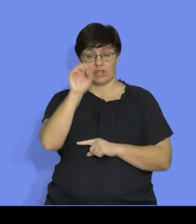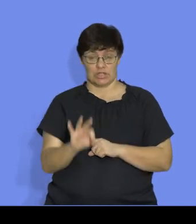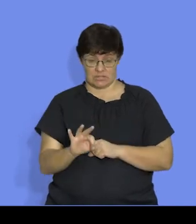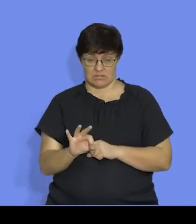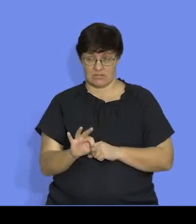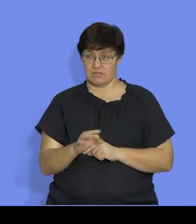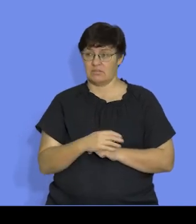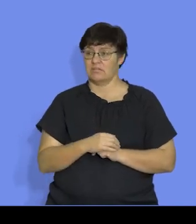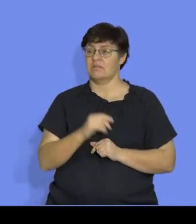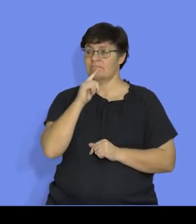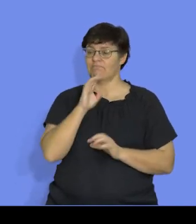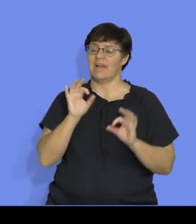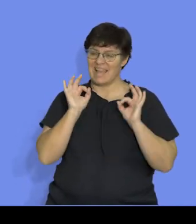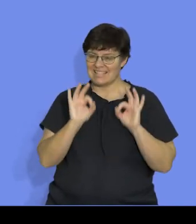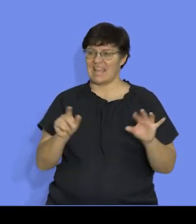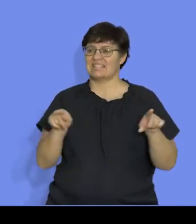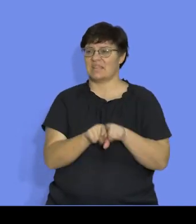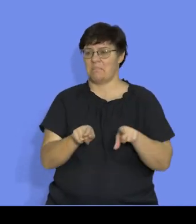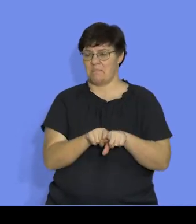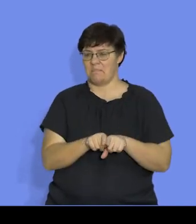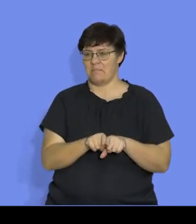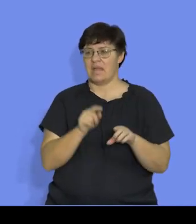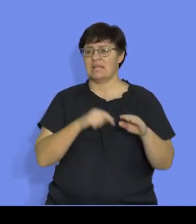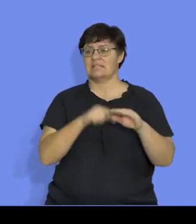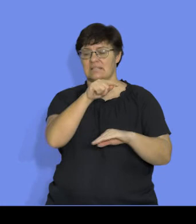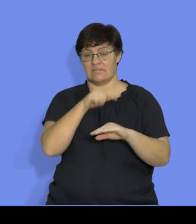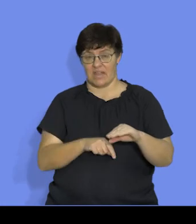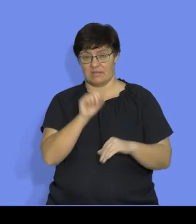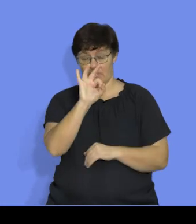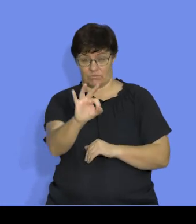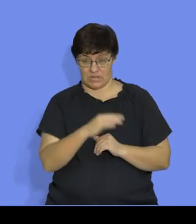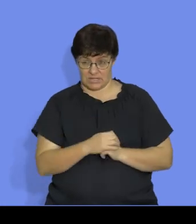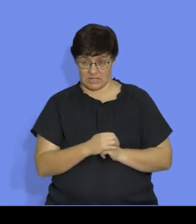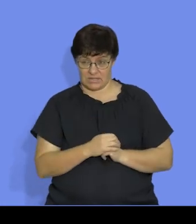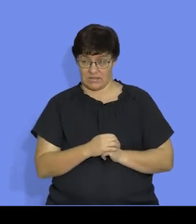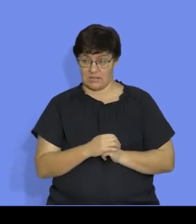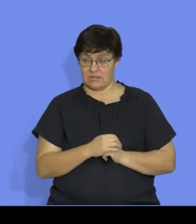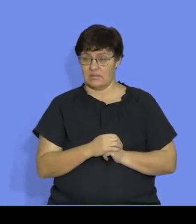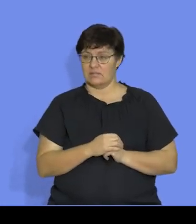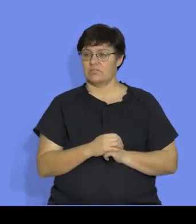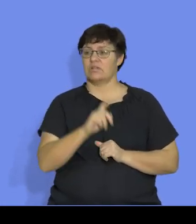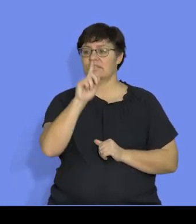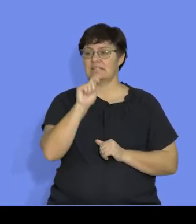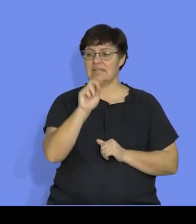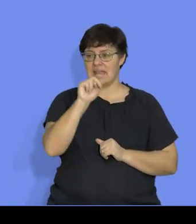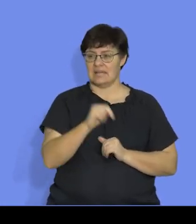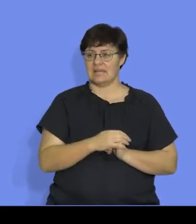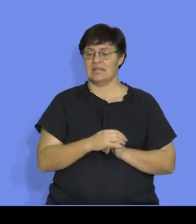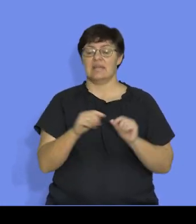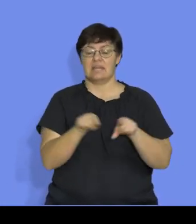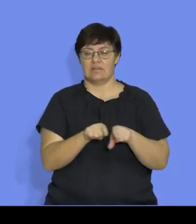third is actually the exact same thing as dividing by 3. So Tn will be equal